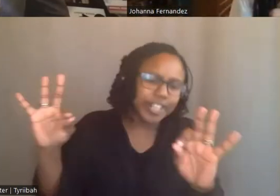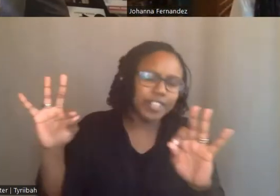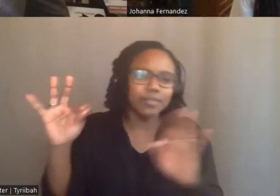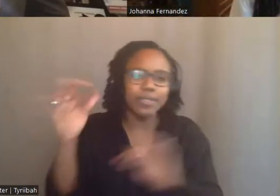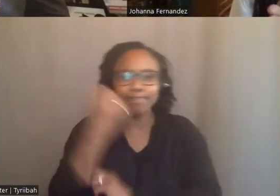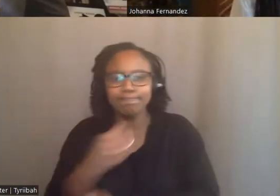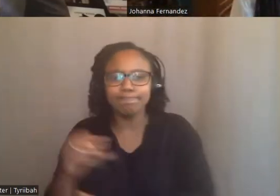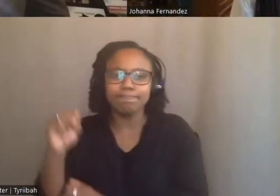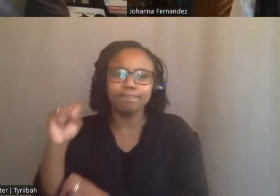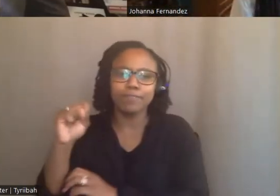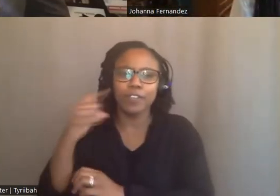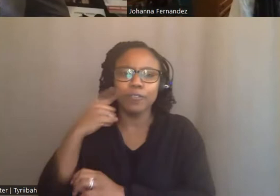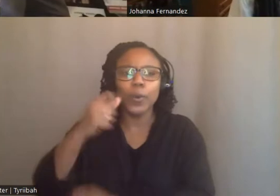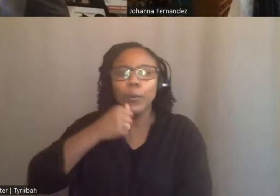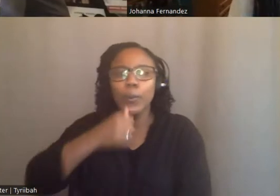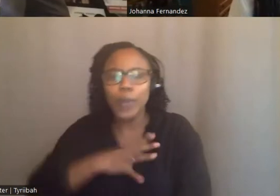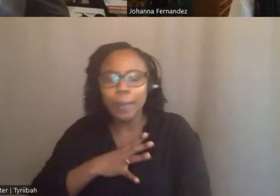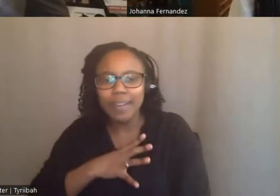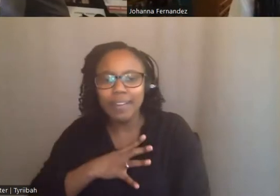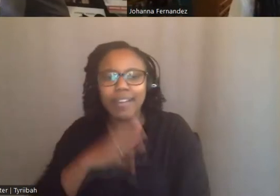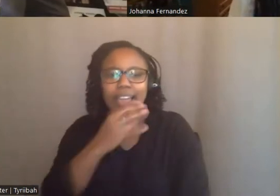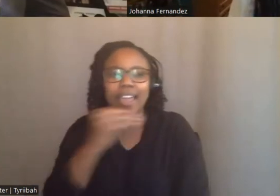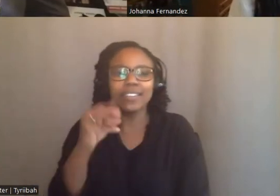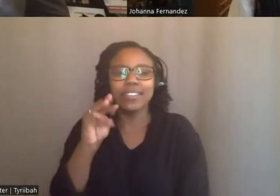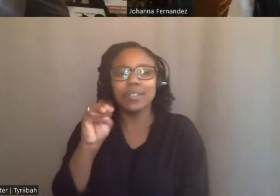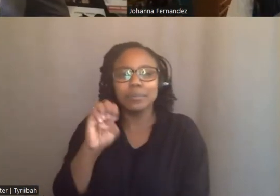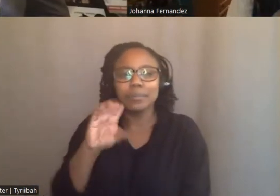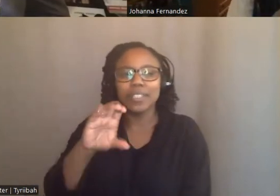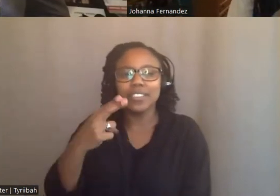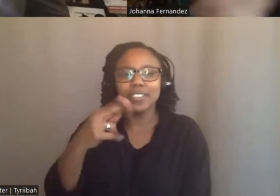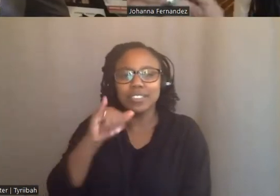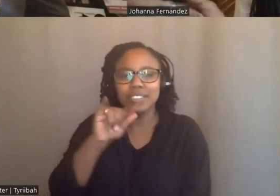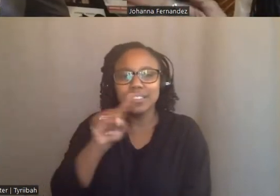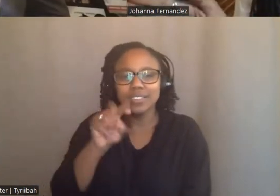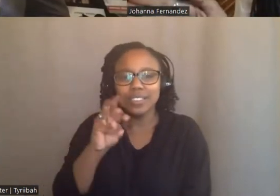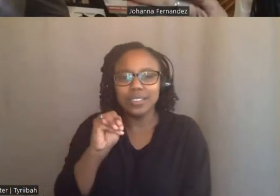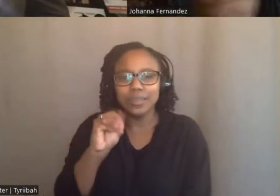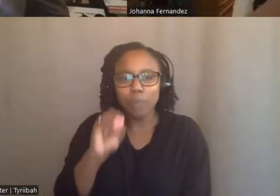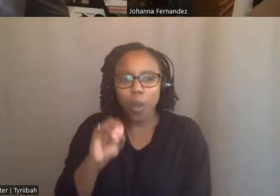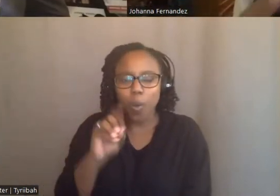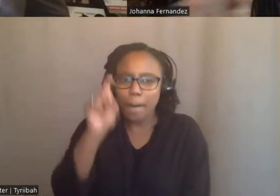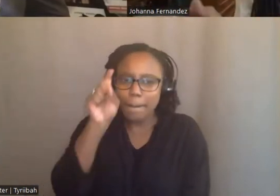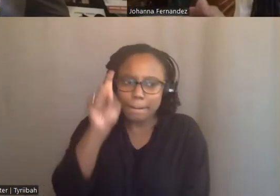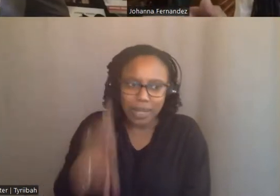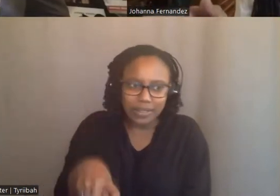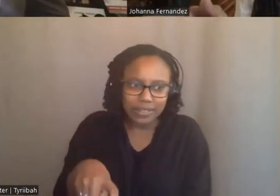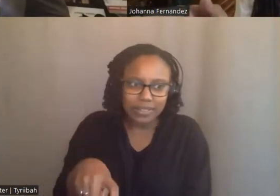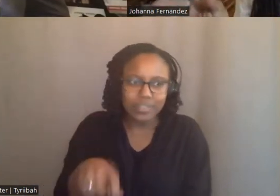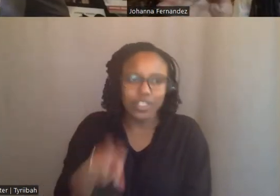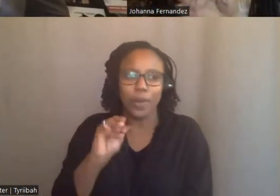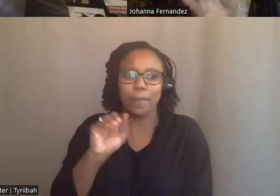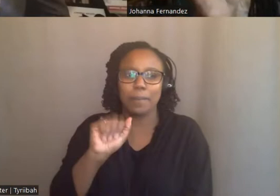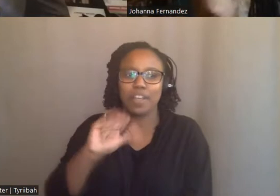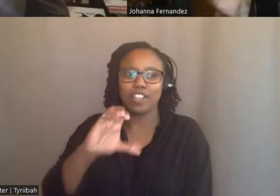machismo must be revolutionary. This is something that the women of the Young Lords co-signed